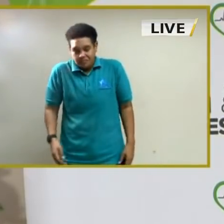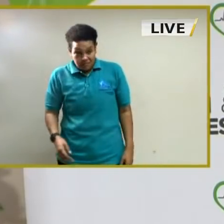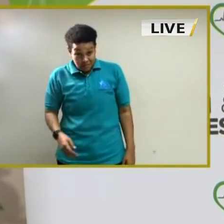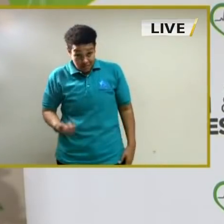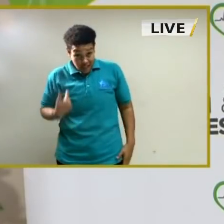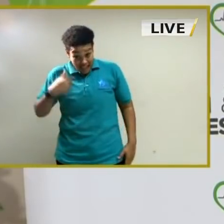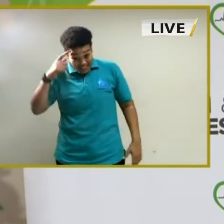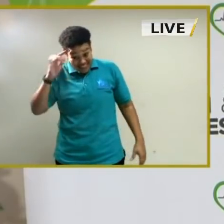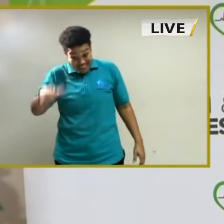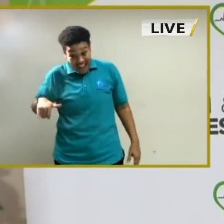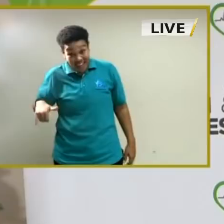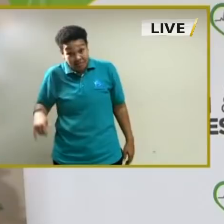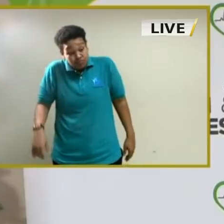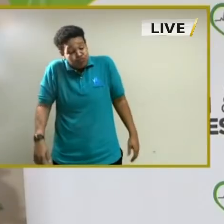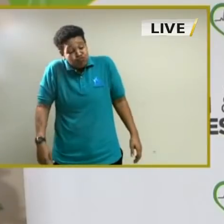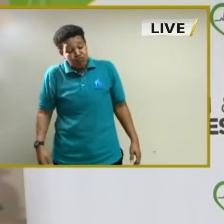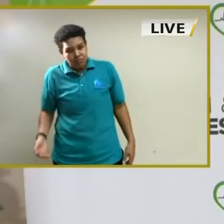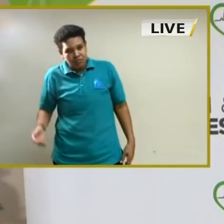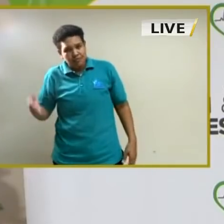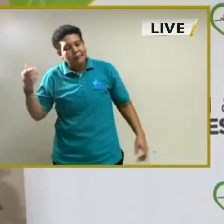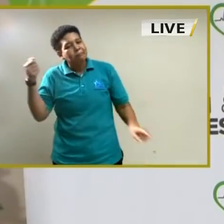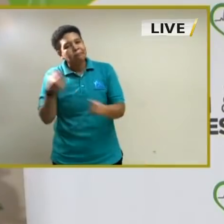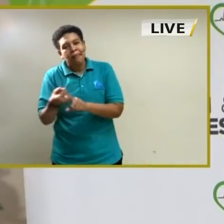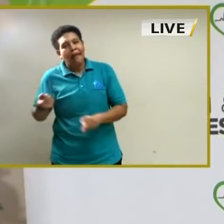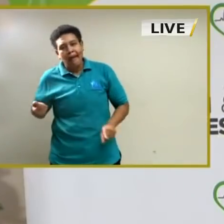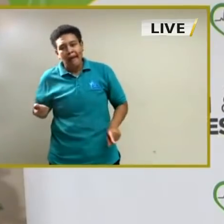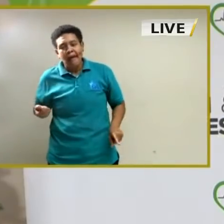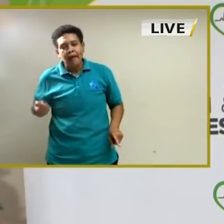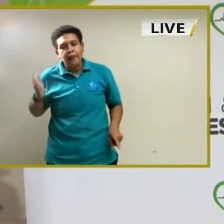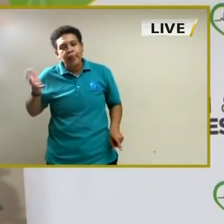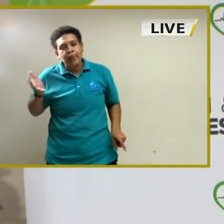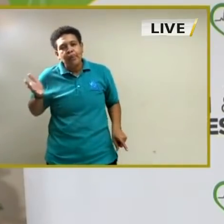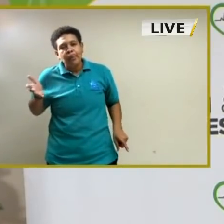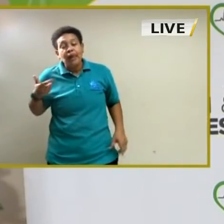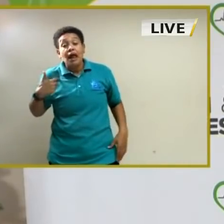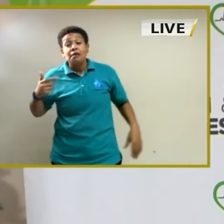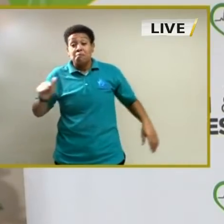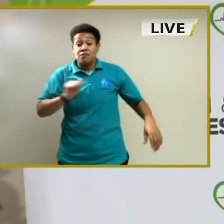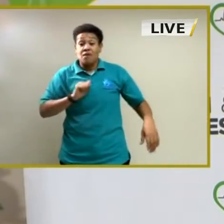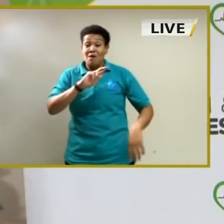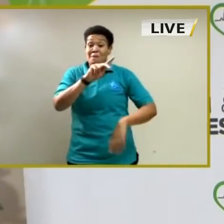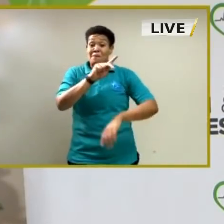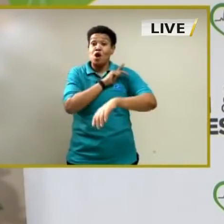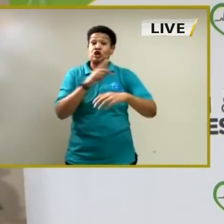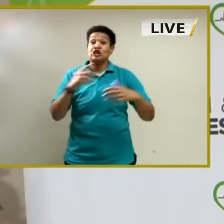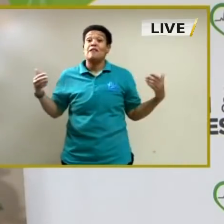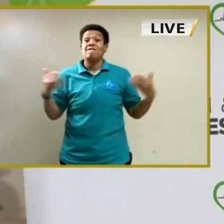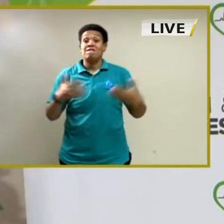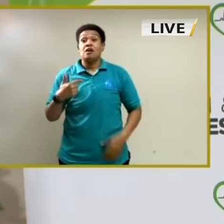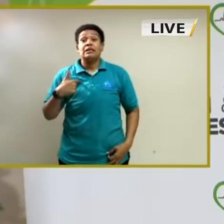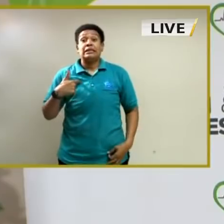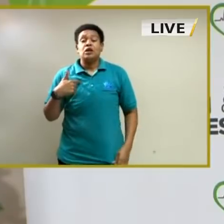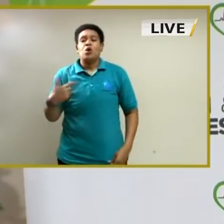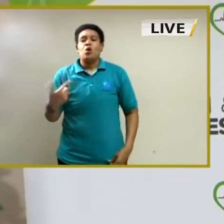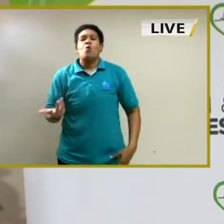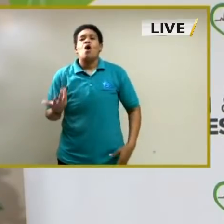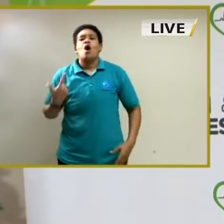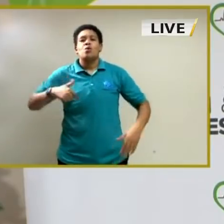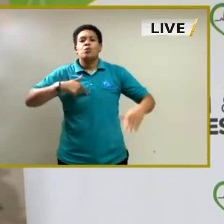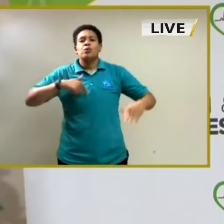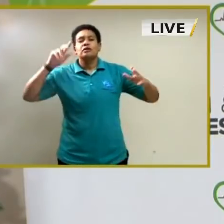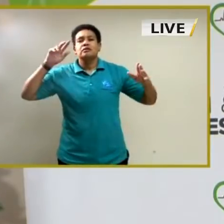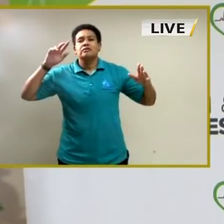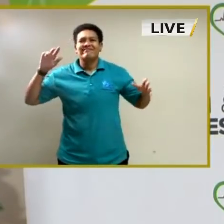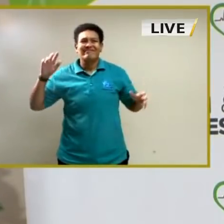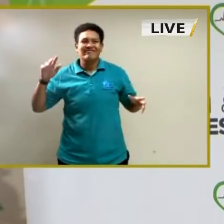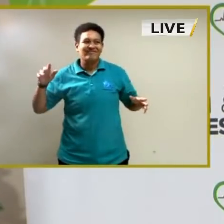enemy of the response. And the fear that I have personally is that we interpret